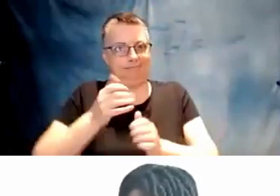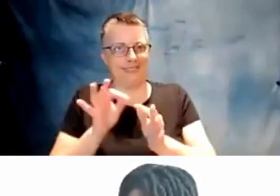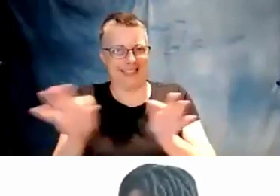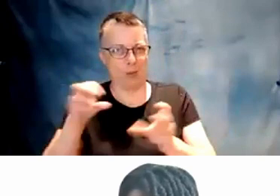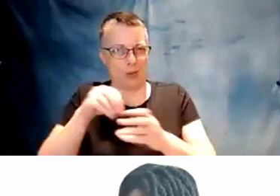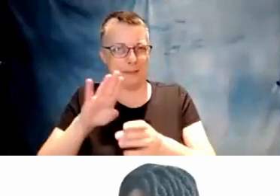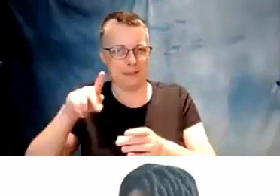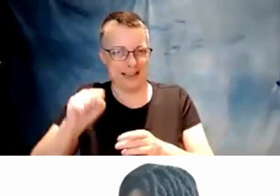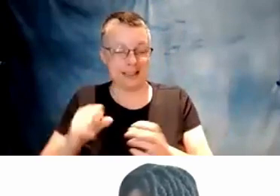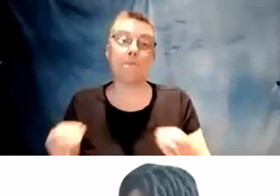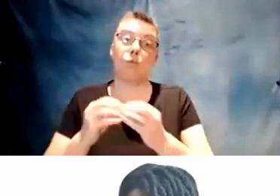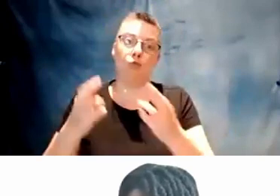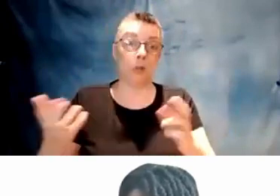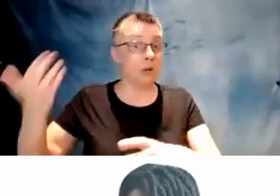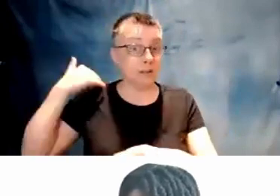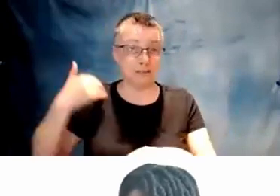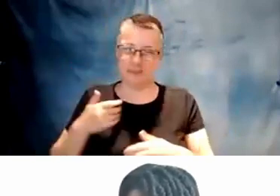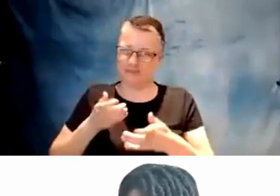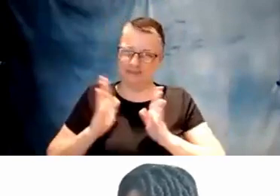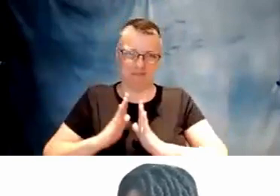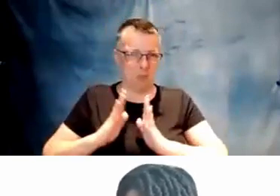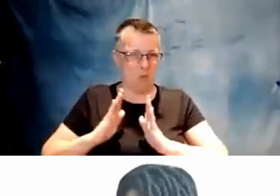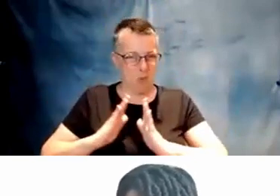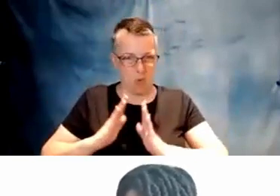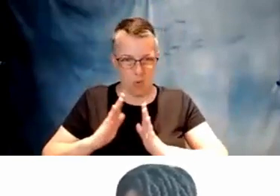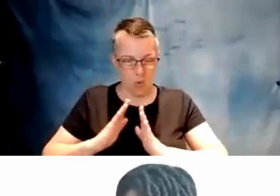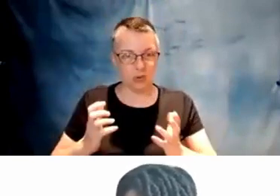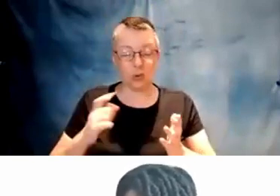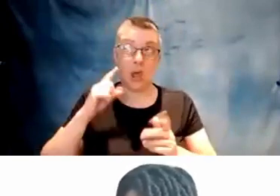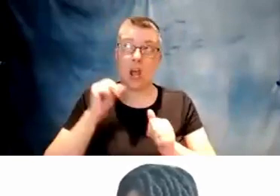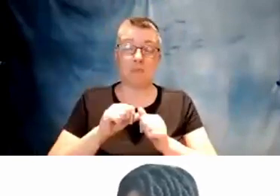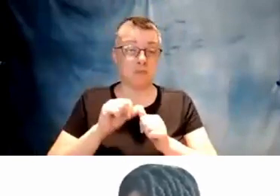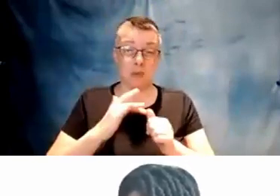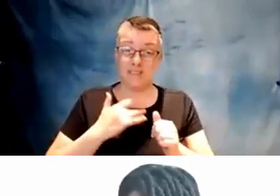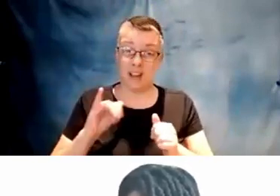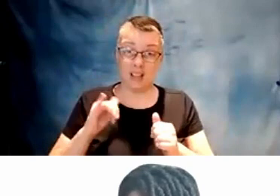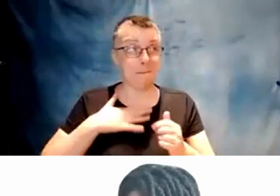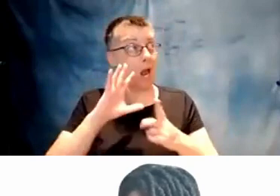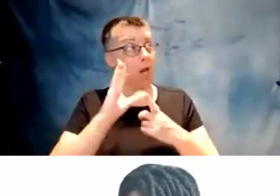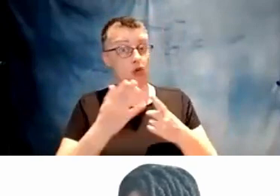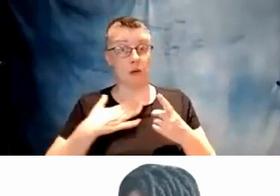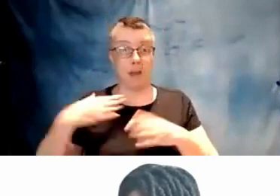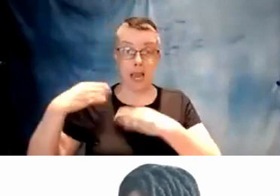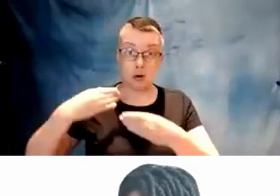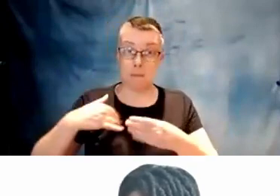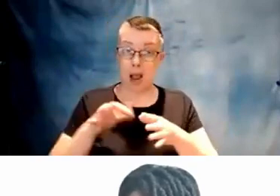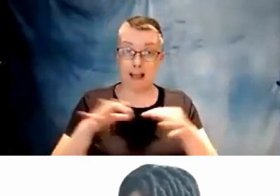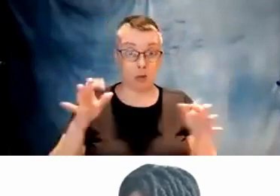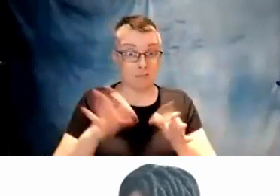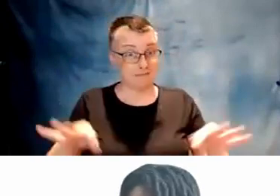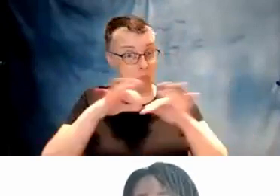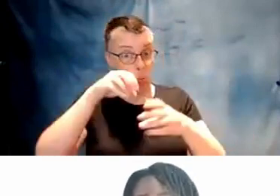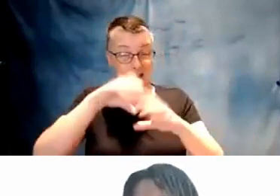but back then there were not as much. So I don't remember ever feeling like my culture or my heritage or my language mattered in the